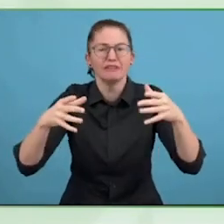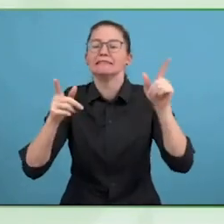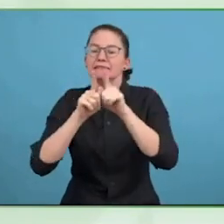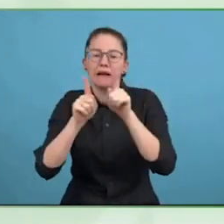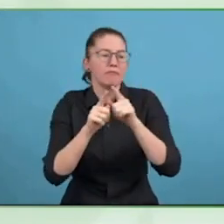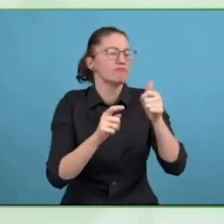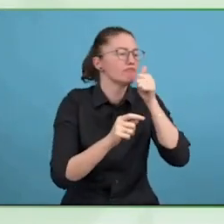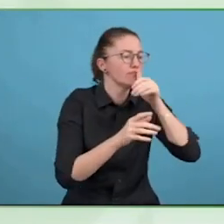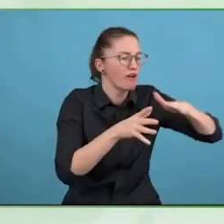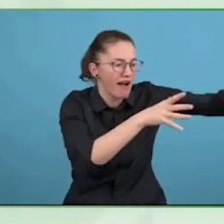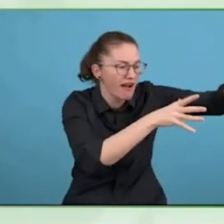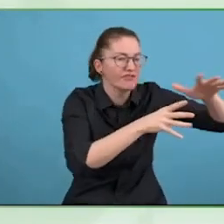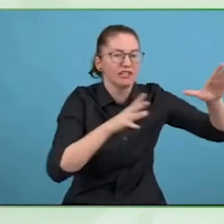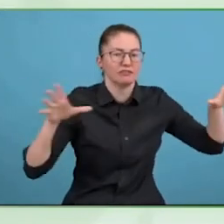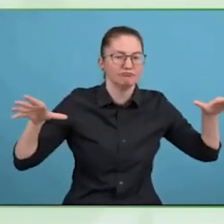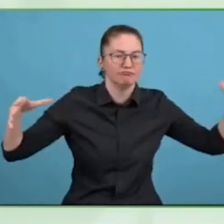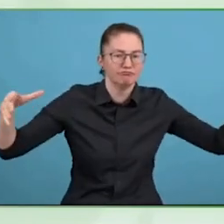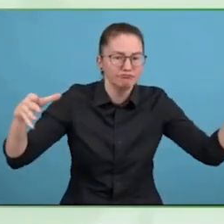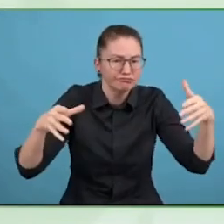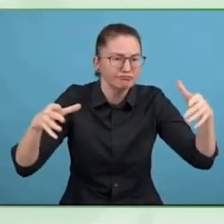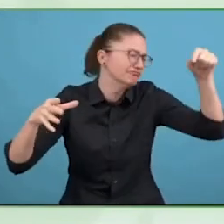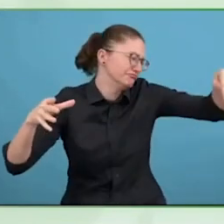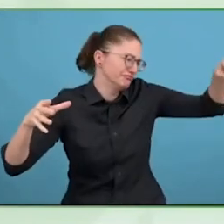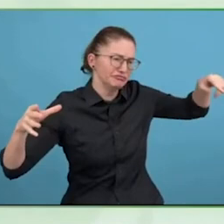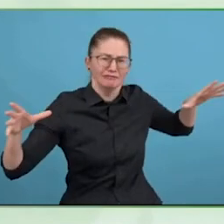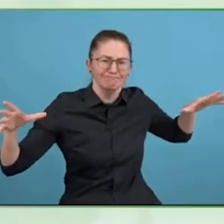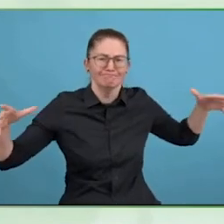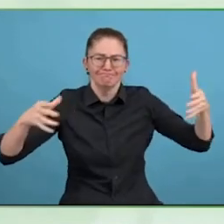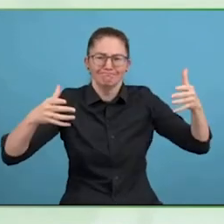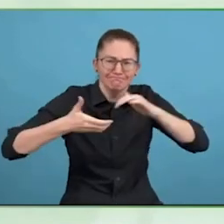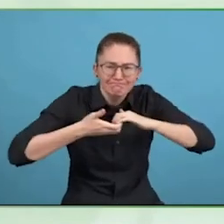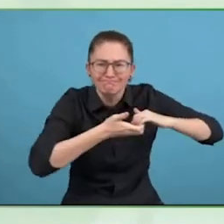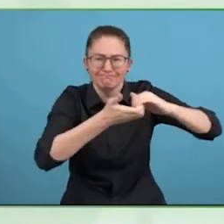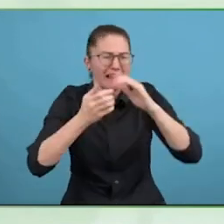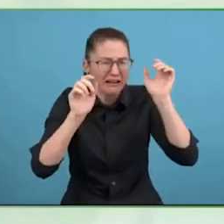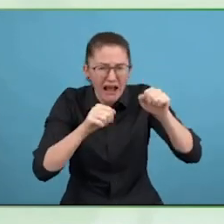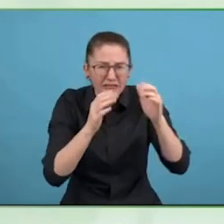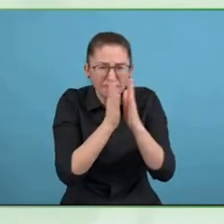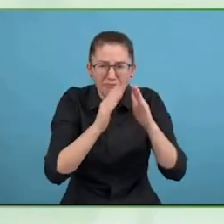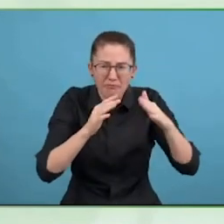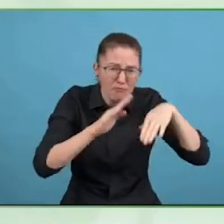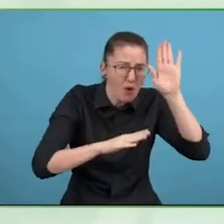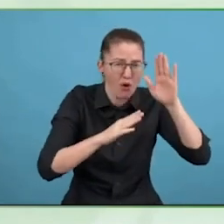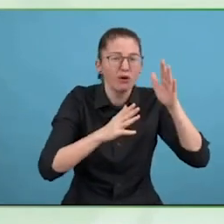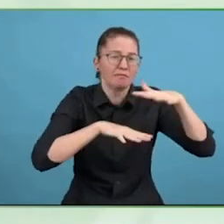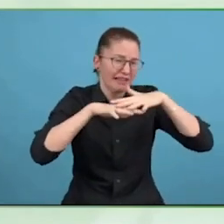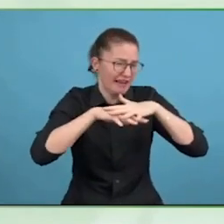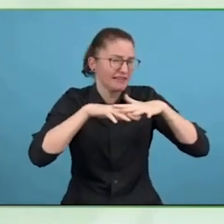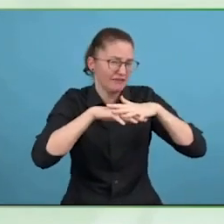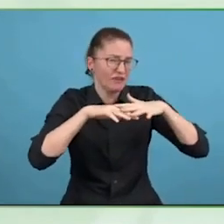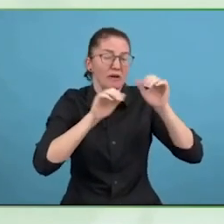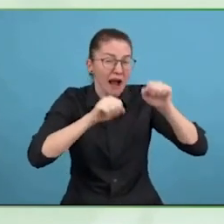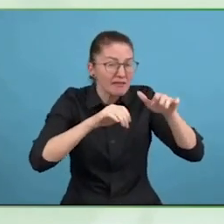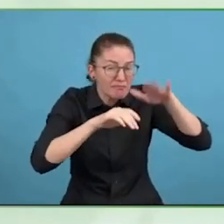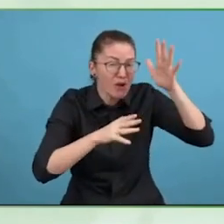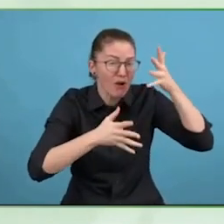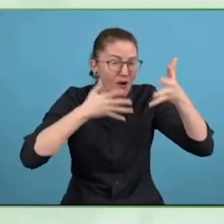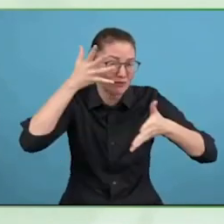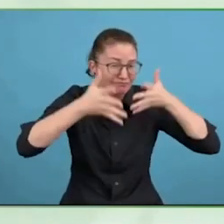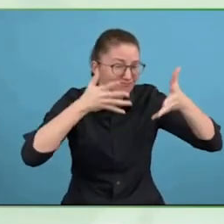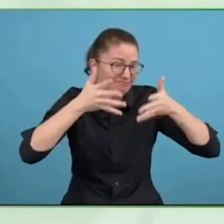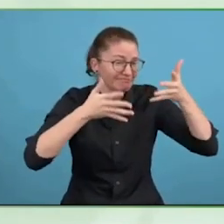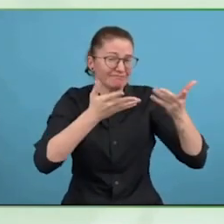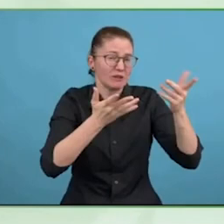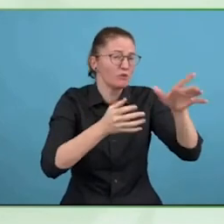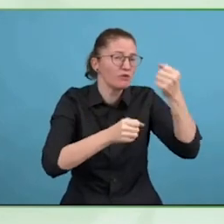and whether they are local universities or whether in fact they are universities based in Germany or